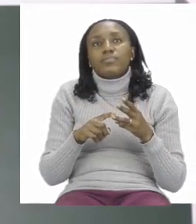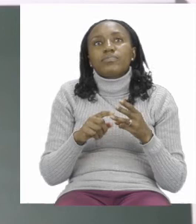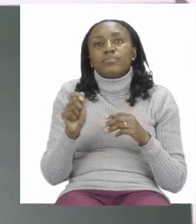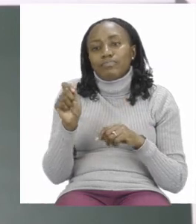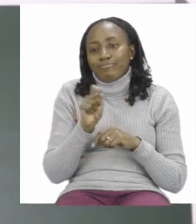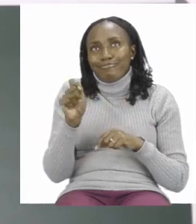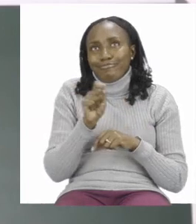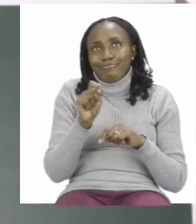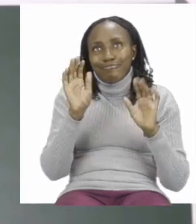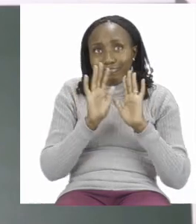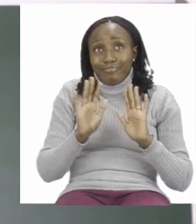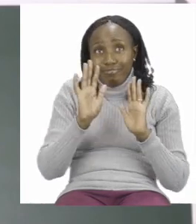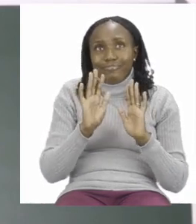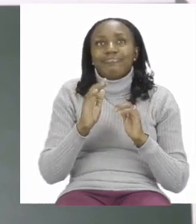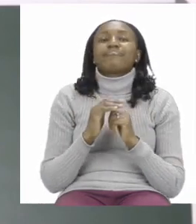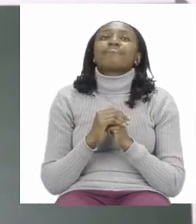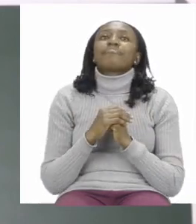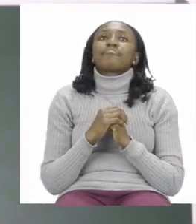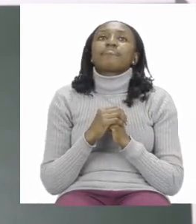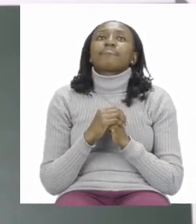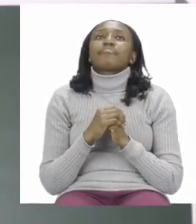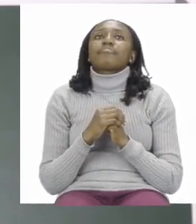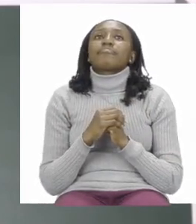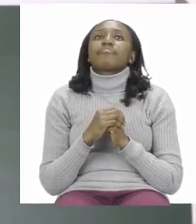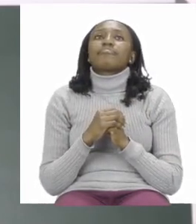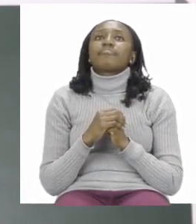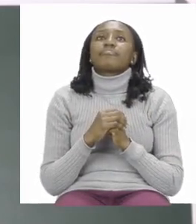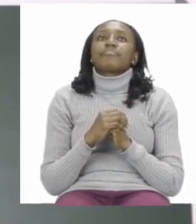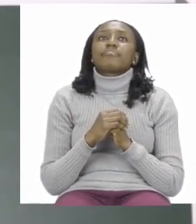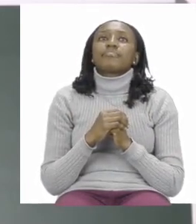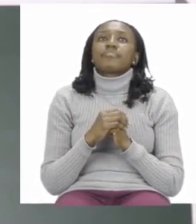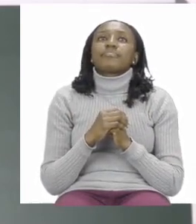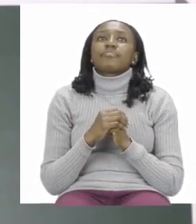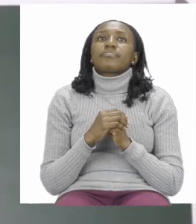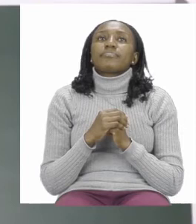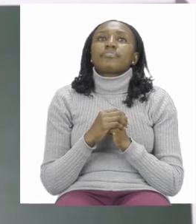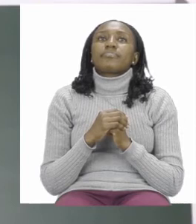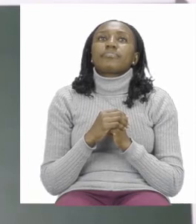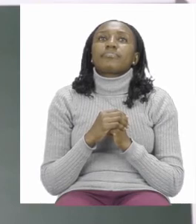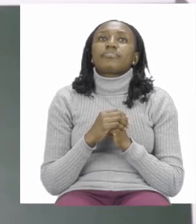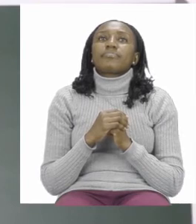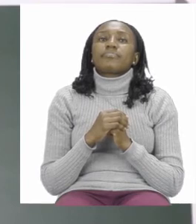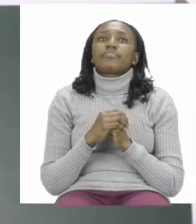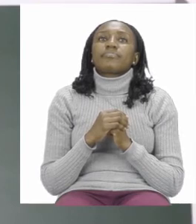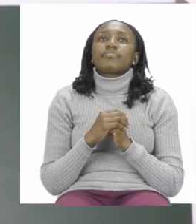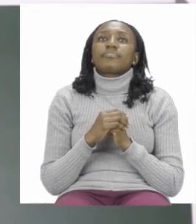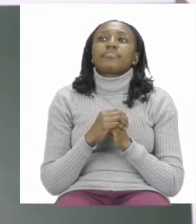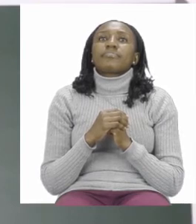or crayons, and then, boys and girls, you can go ahead